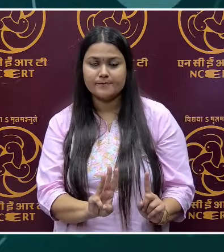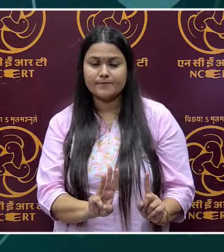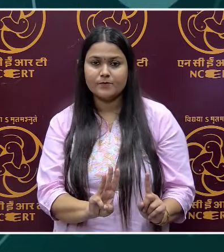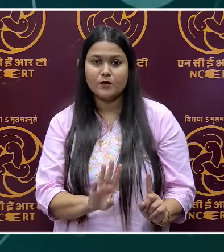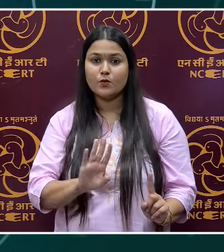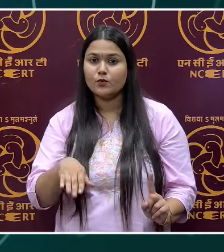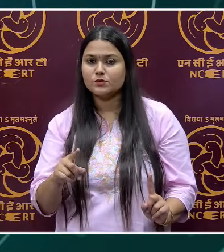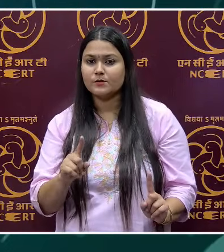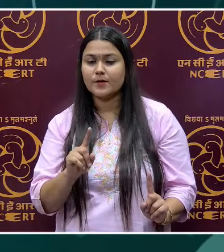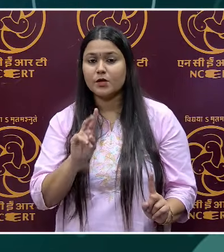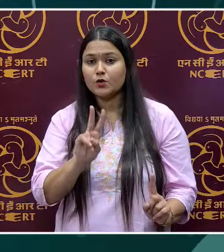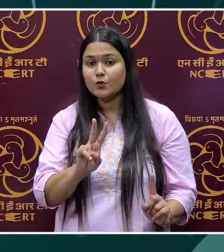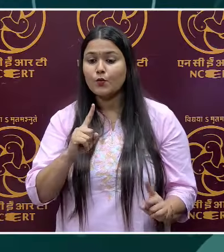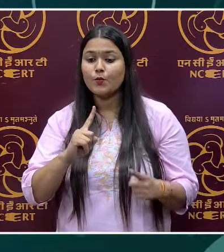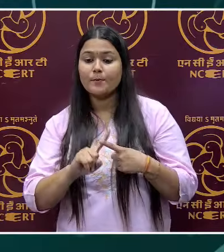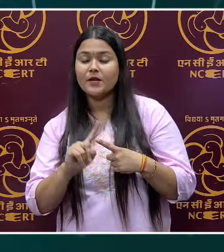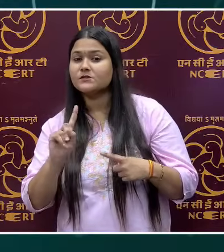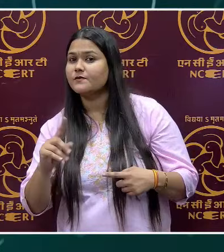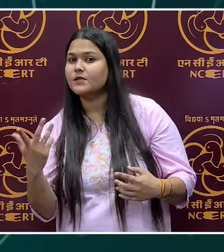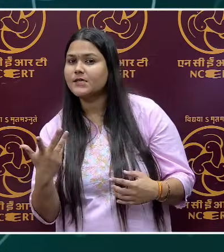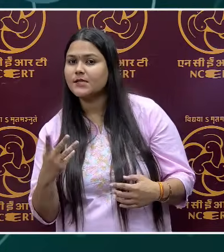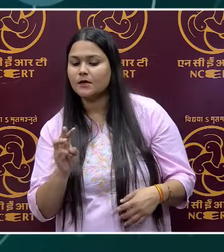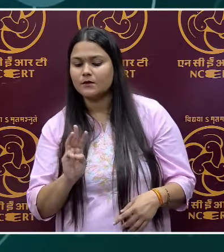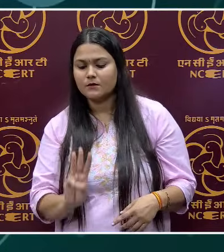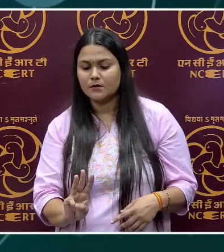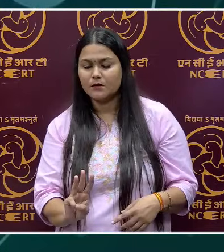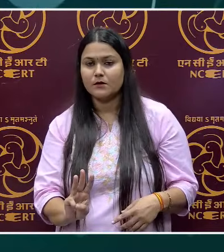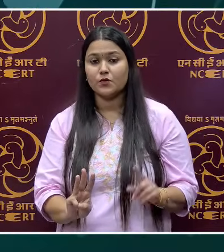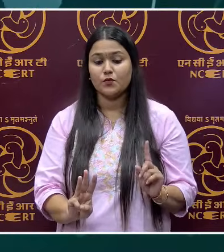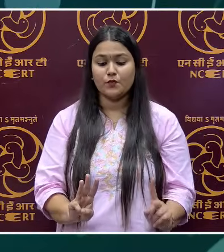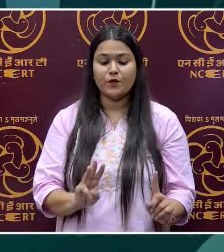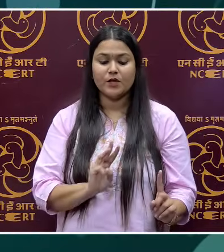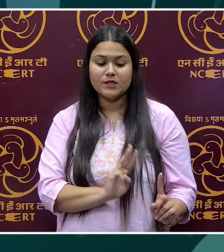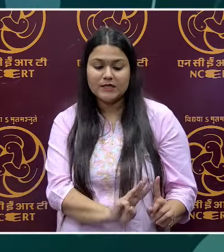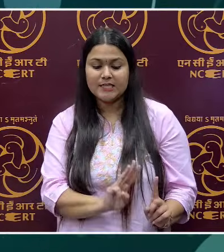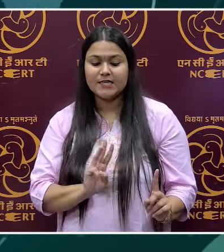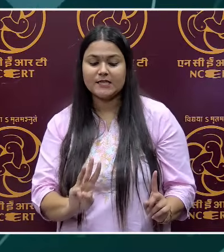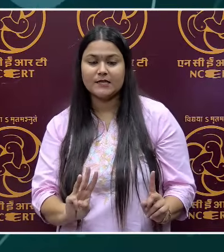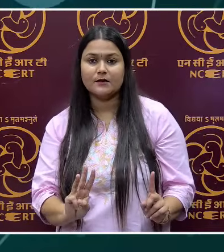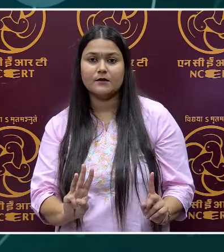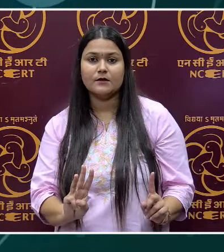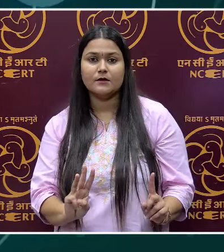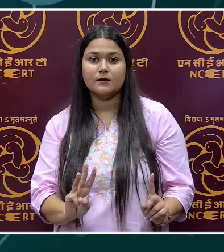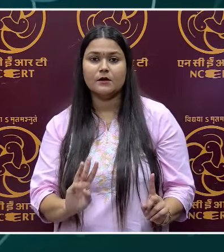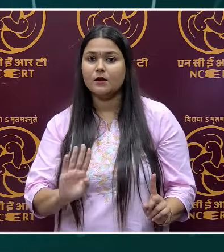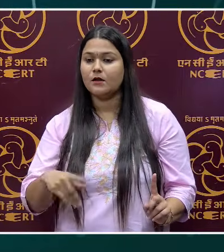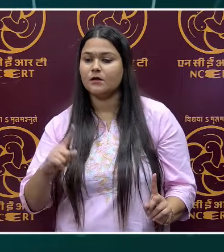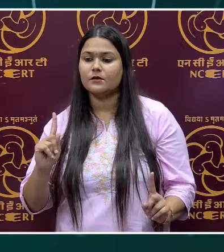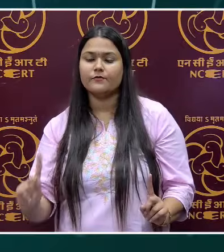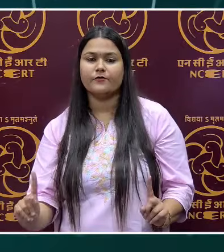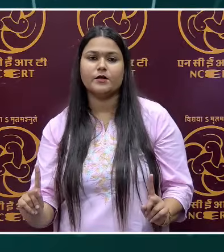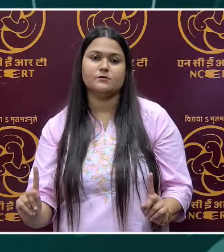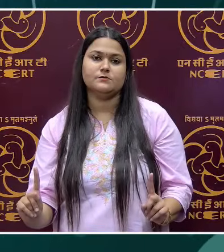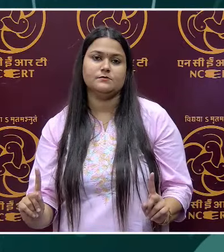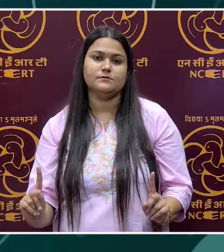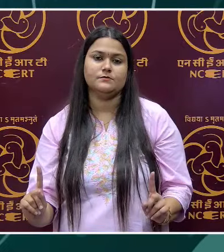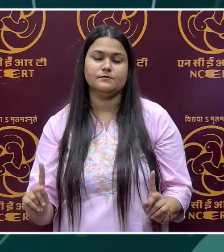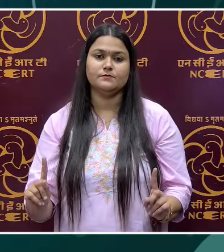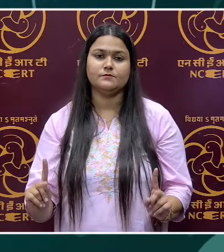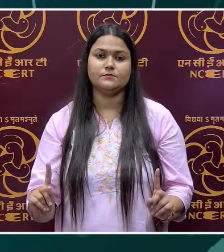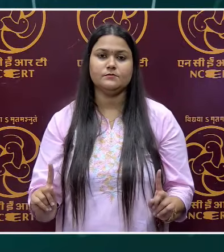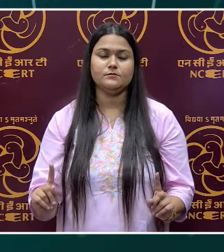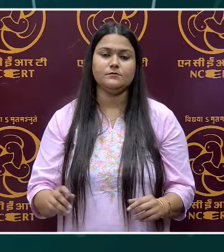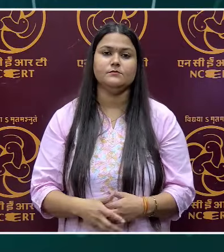3, then again 2 plus 1, again it is 3. So, this is 3 and last one is again